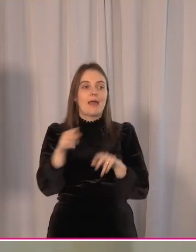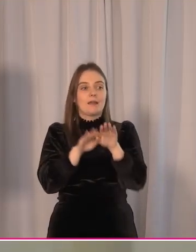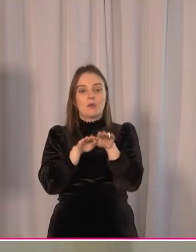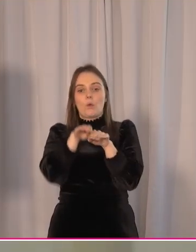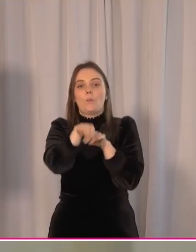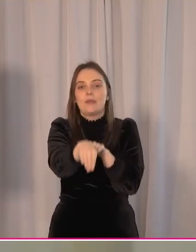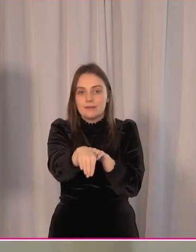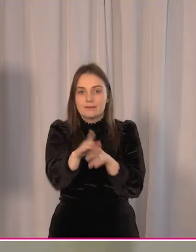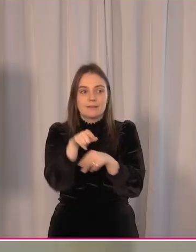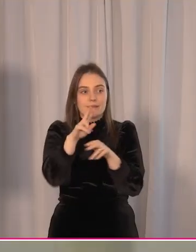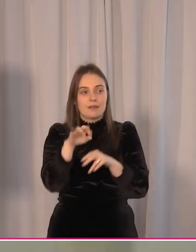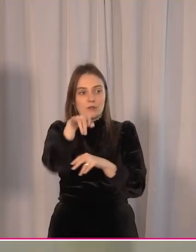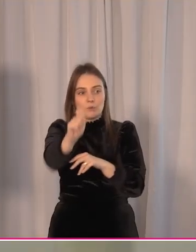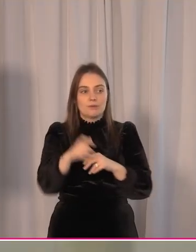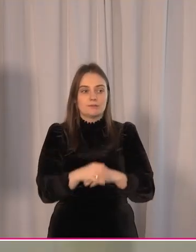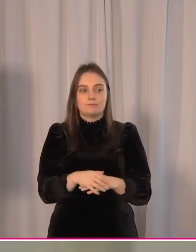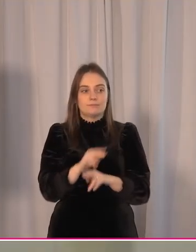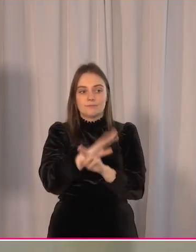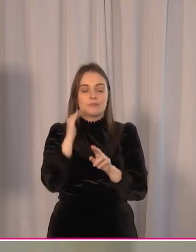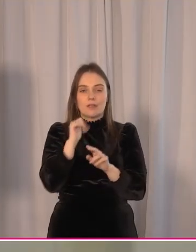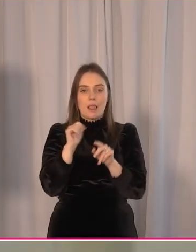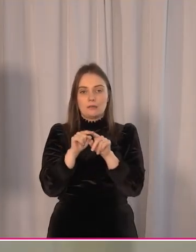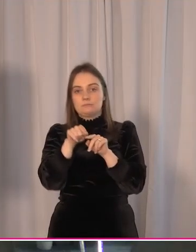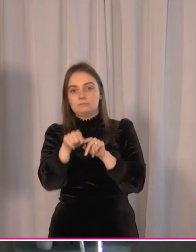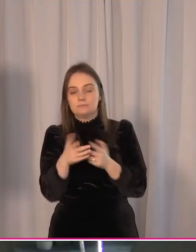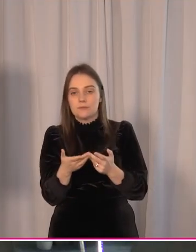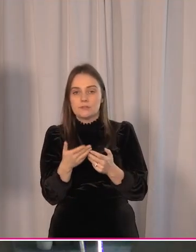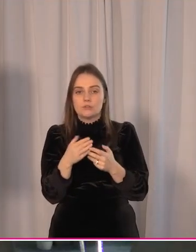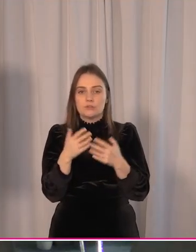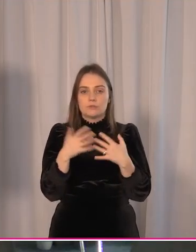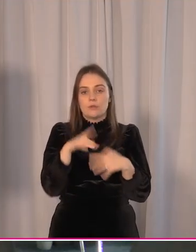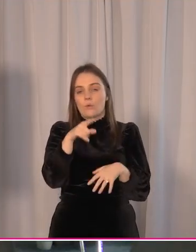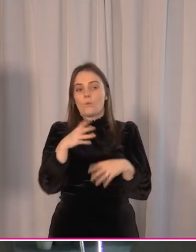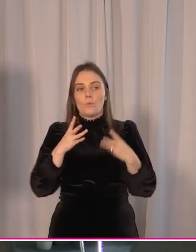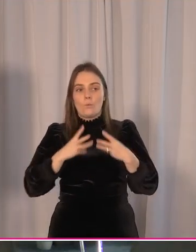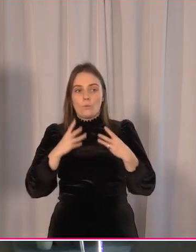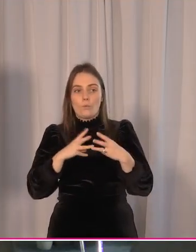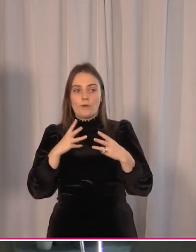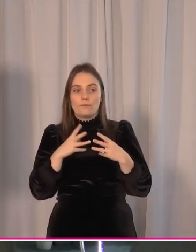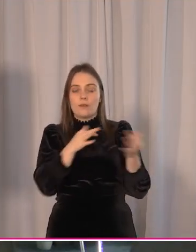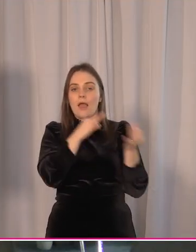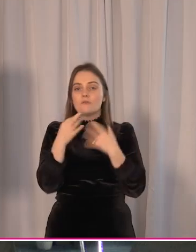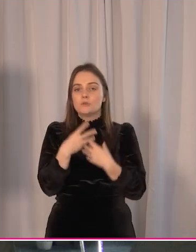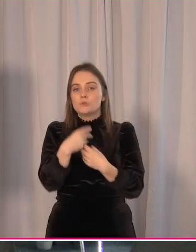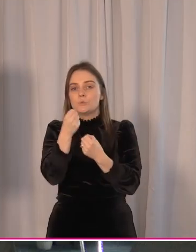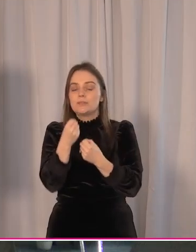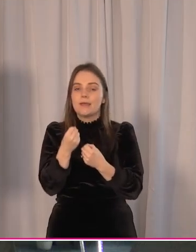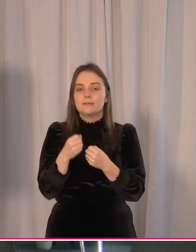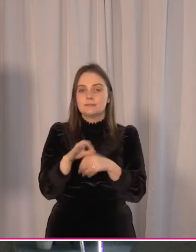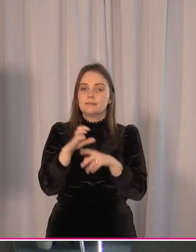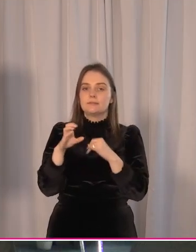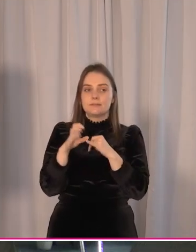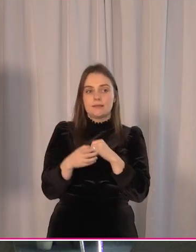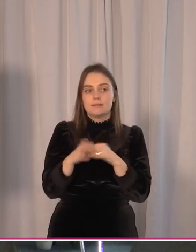unit. Very distressed women are expected to take visitor, even after suicide attempts, in a